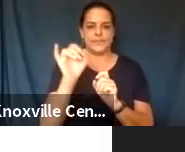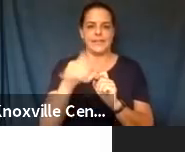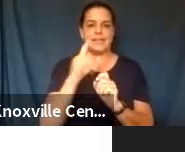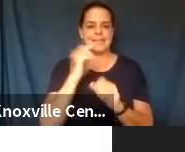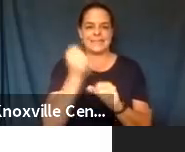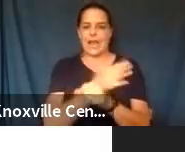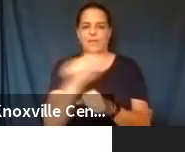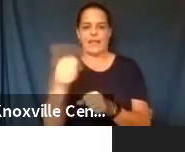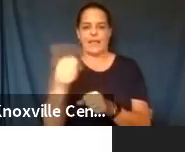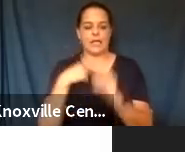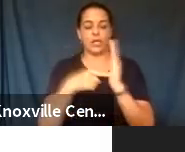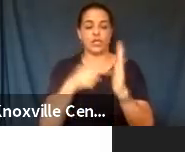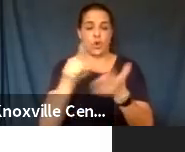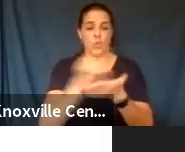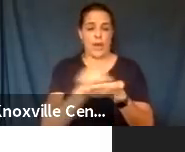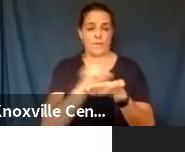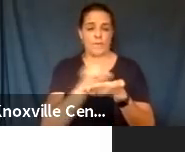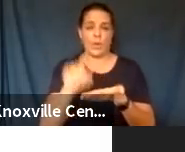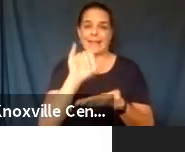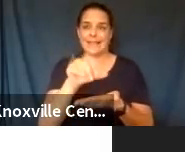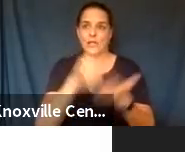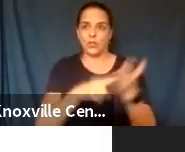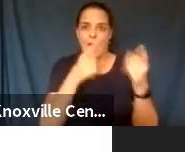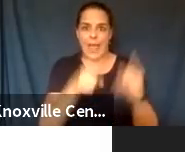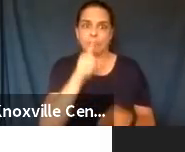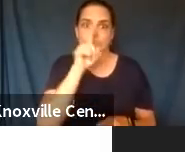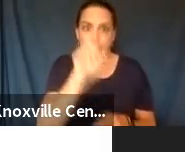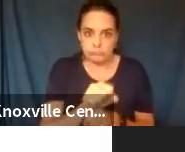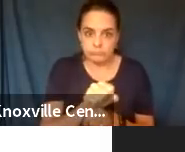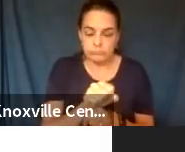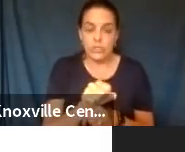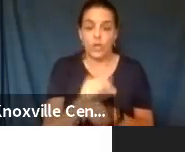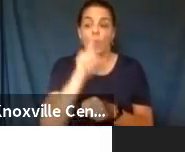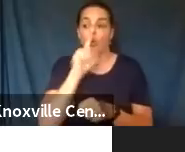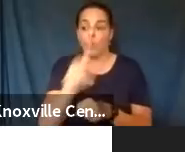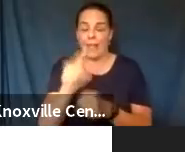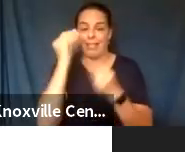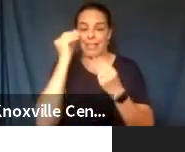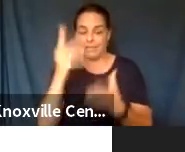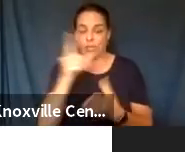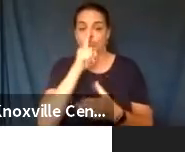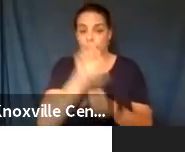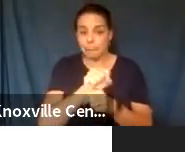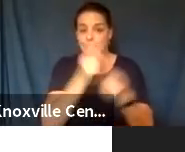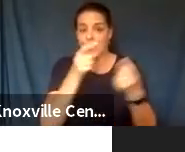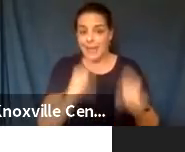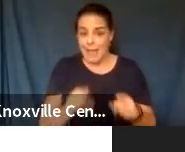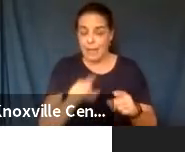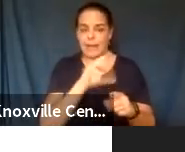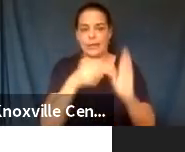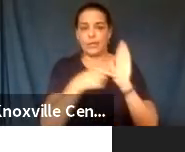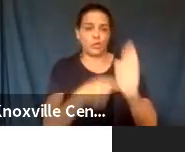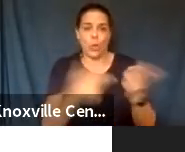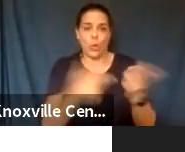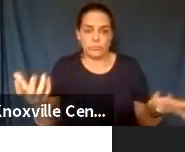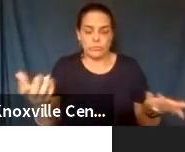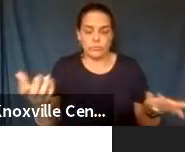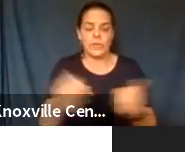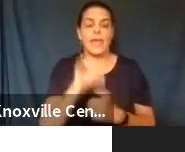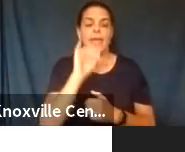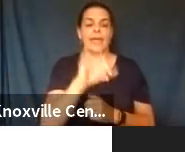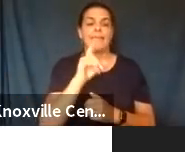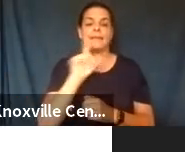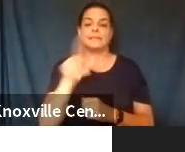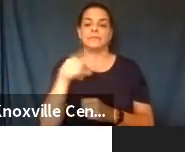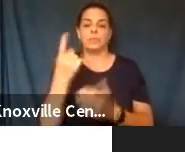I show you each week is what's really happening. It's taking real data that's really happened and then just showing it. This is the only thing